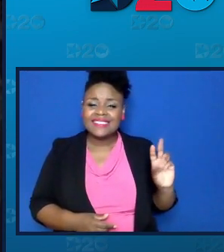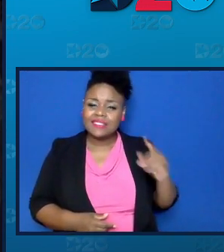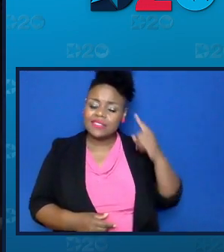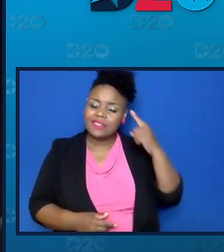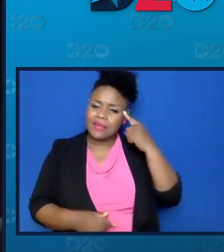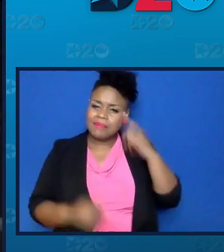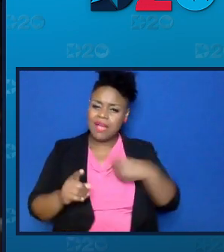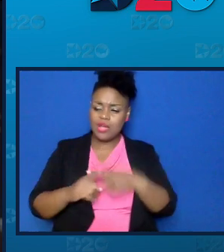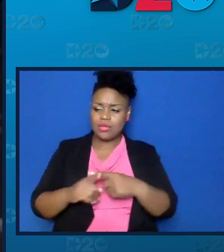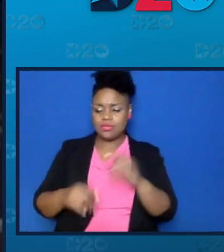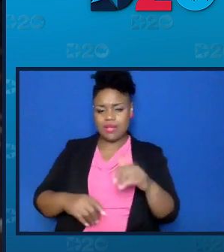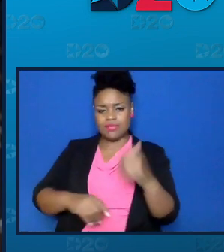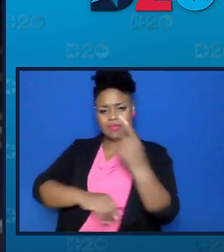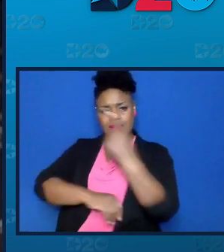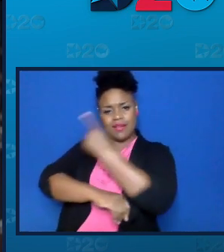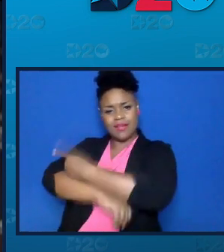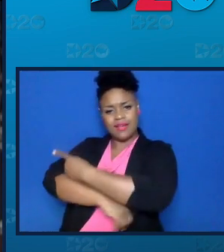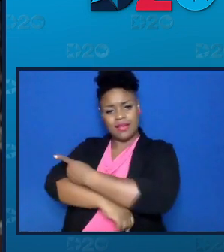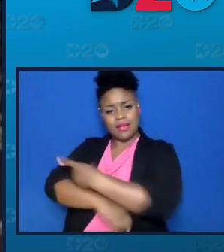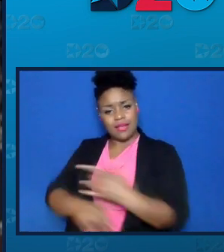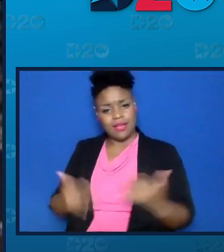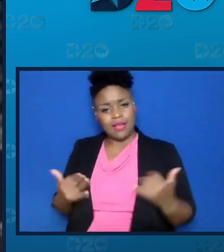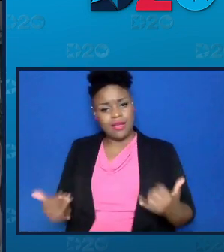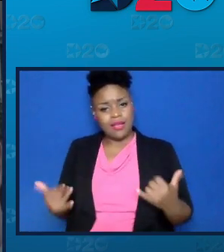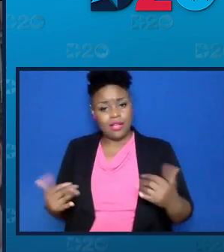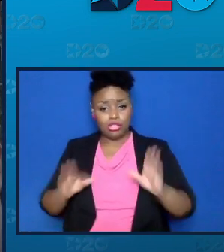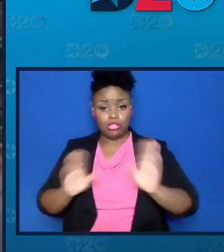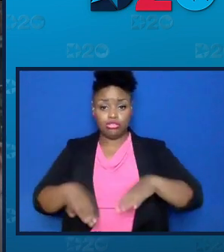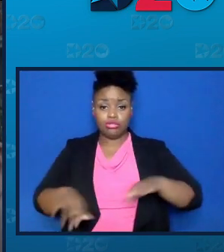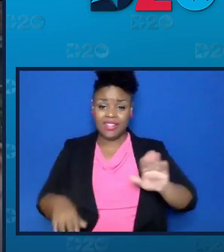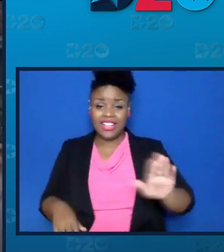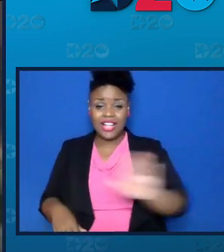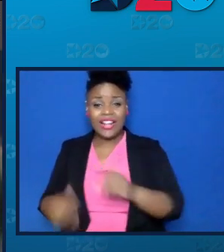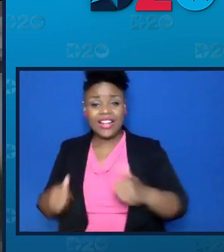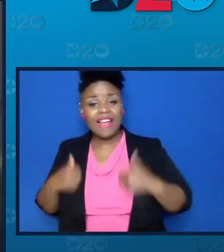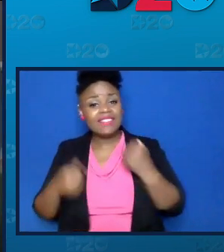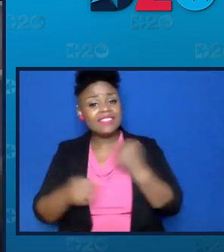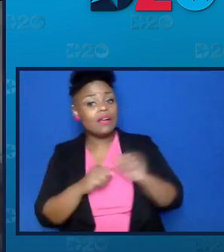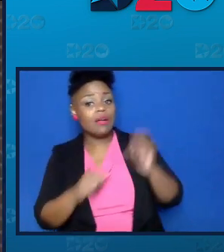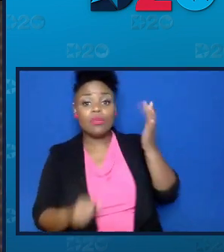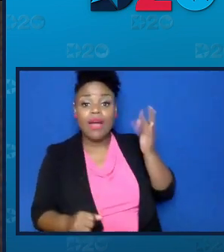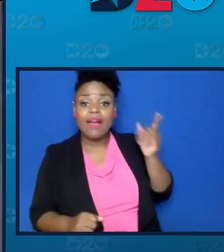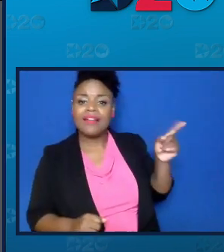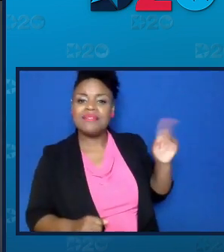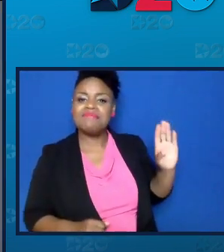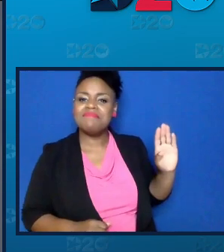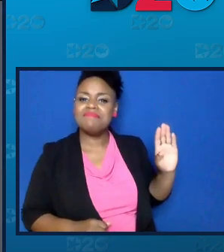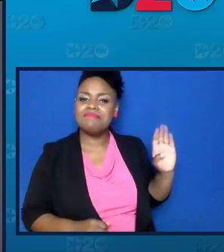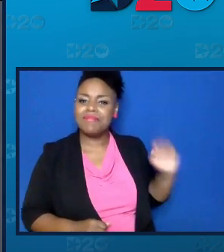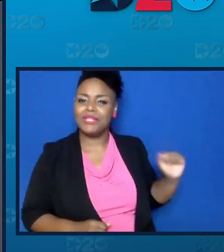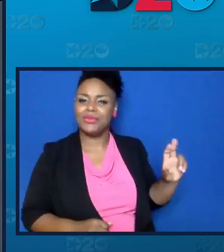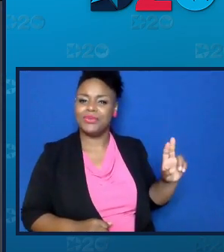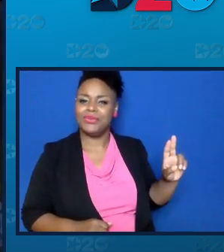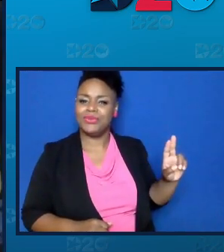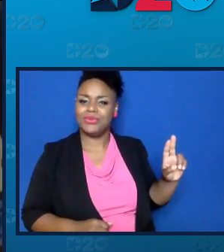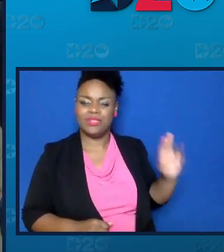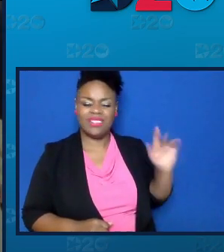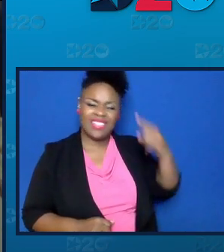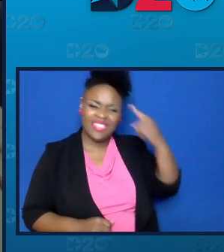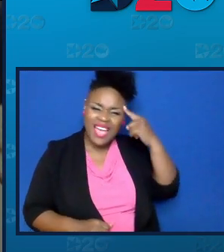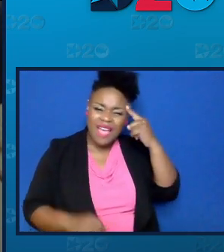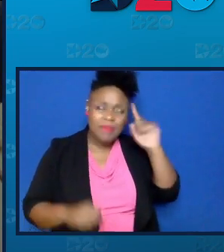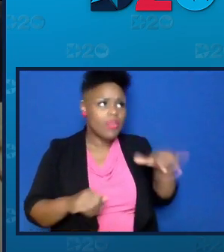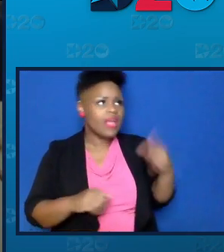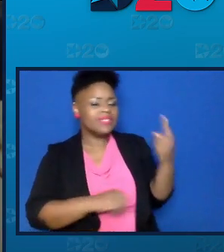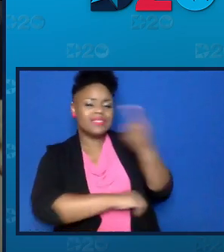who are safer because of Beau, whose lives are fuller because of him. Think about the day that dawns for parents who